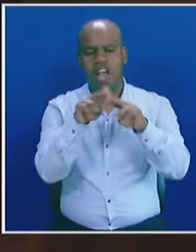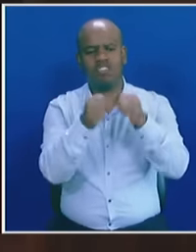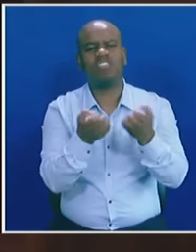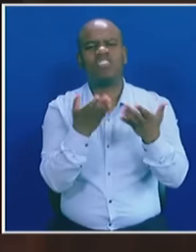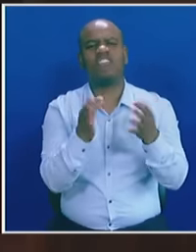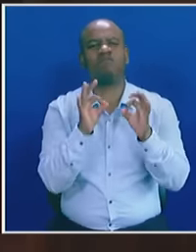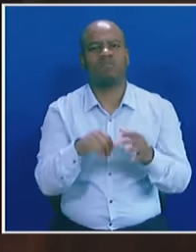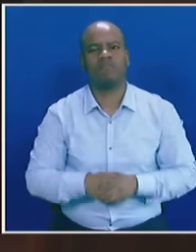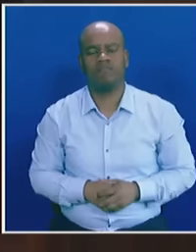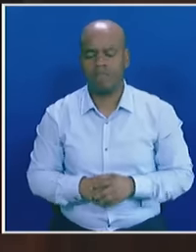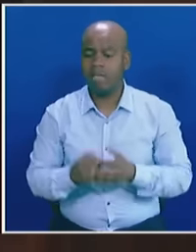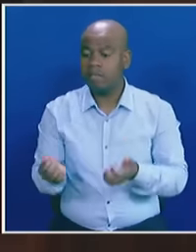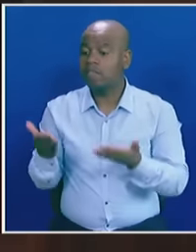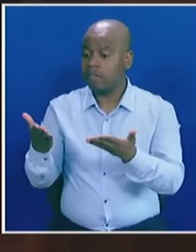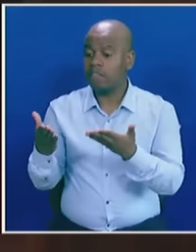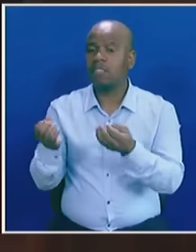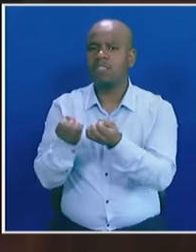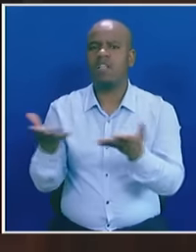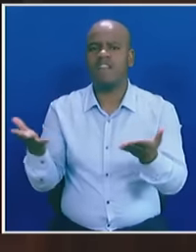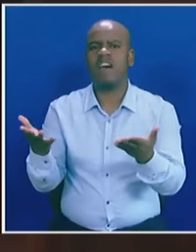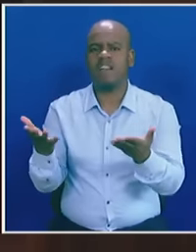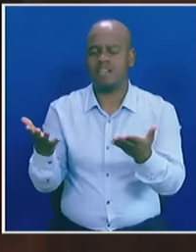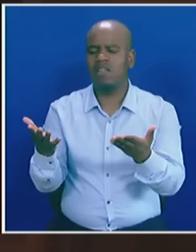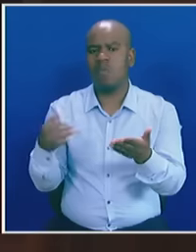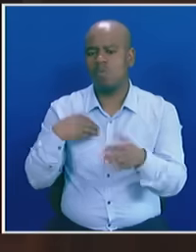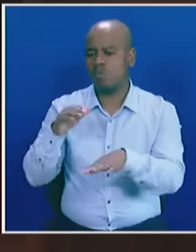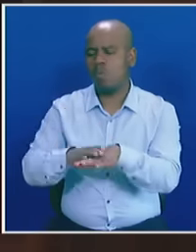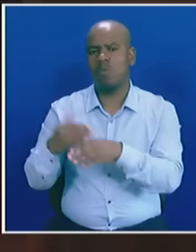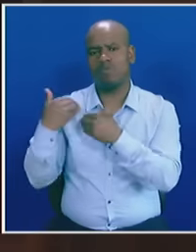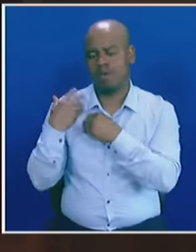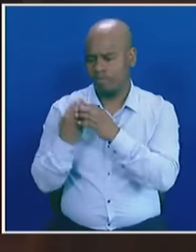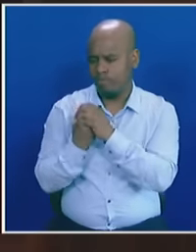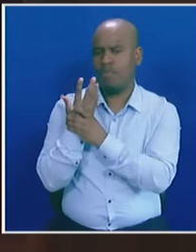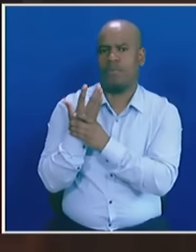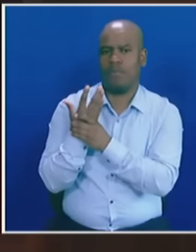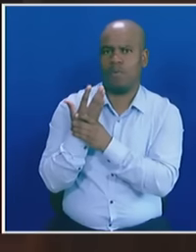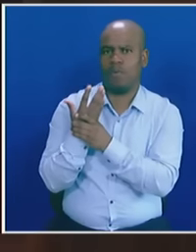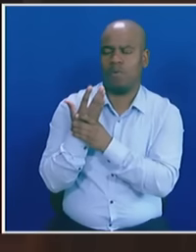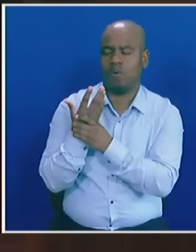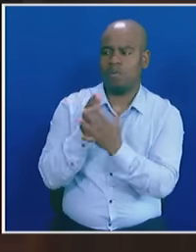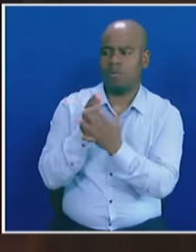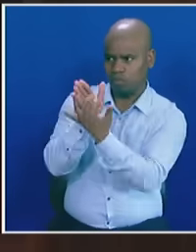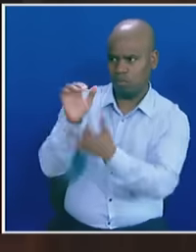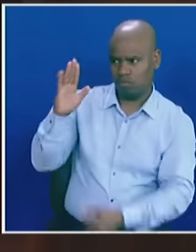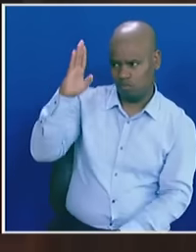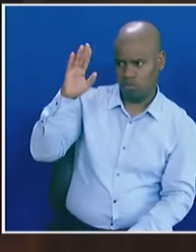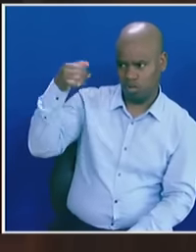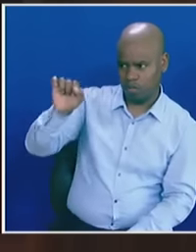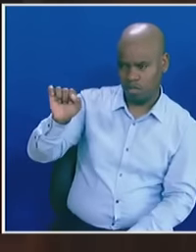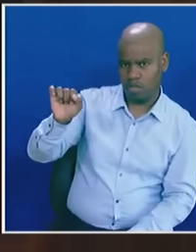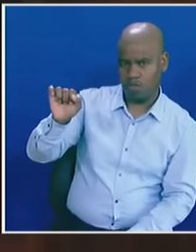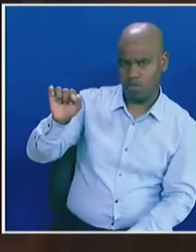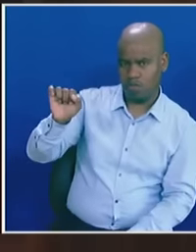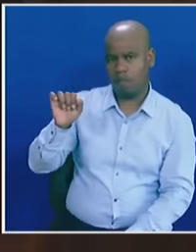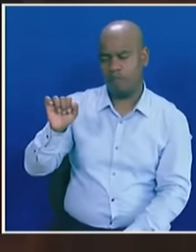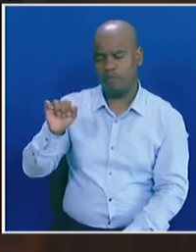Service delivery protests are more often than not a response to the discovery by citizens that their government does